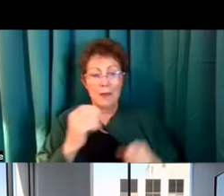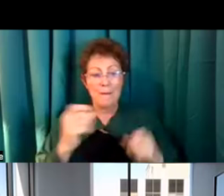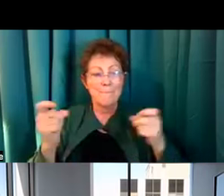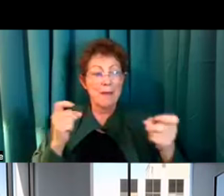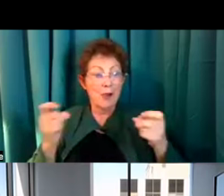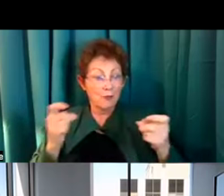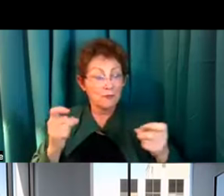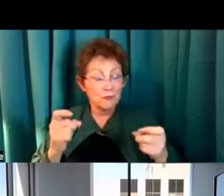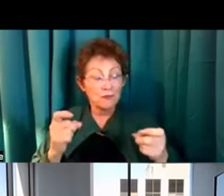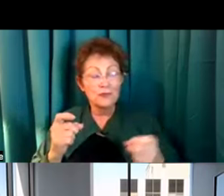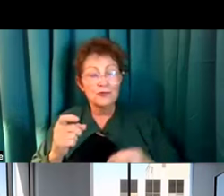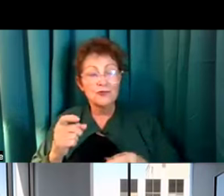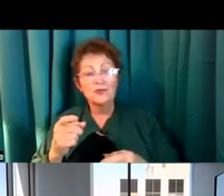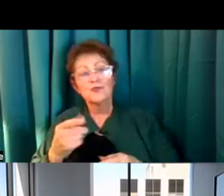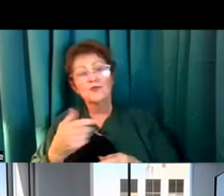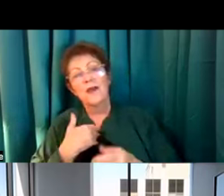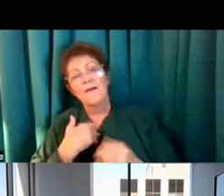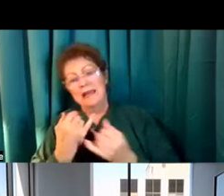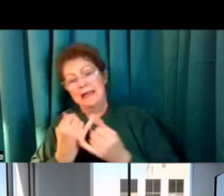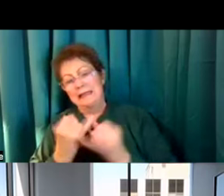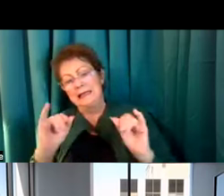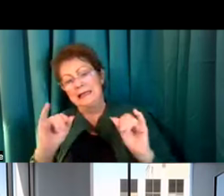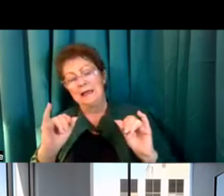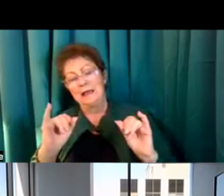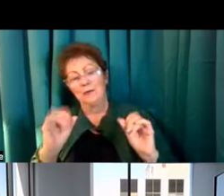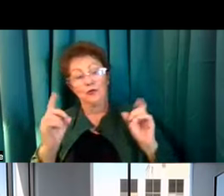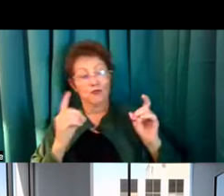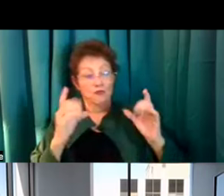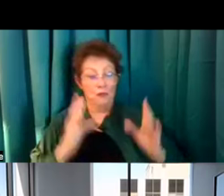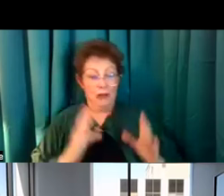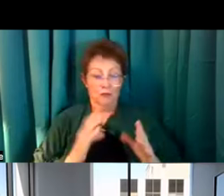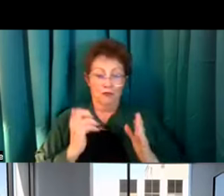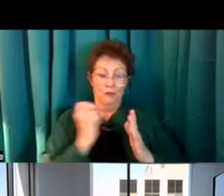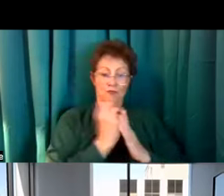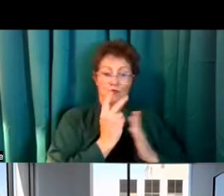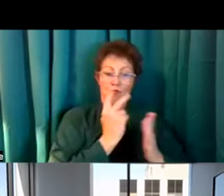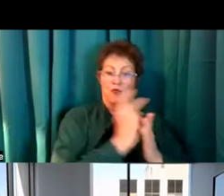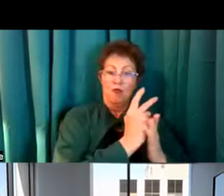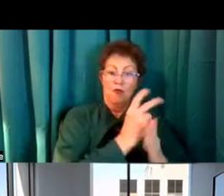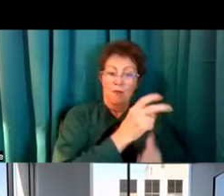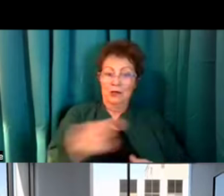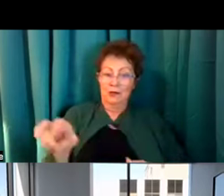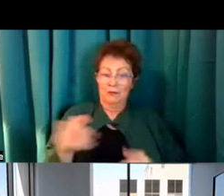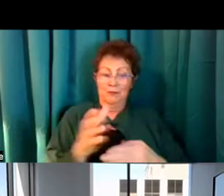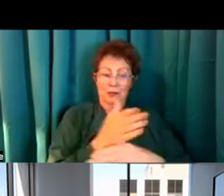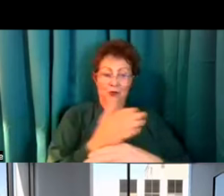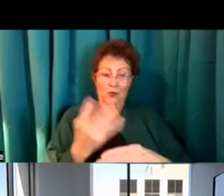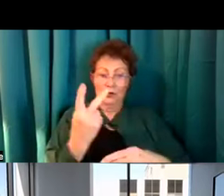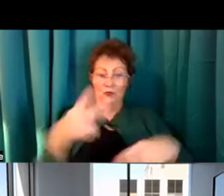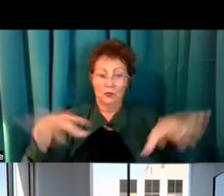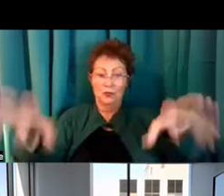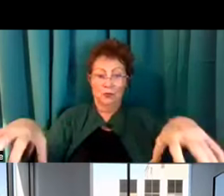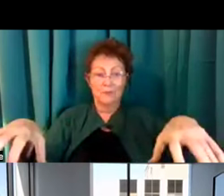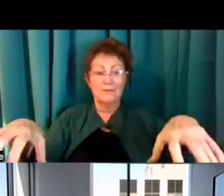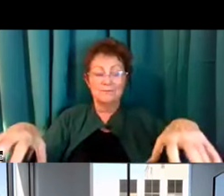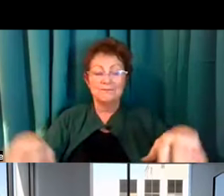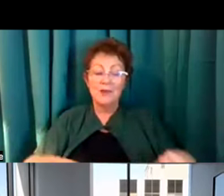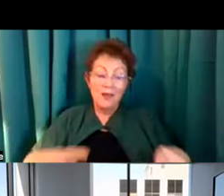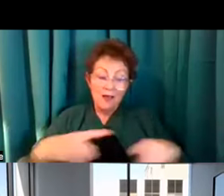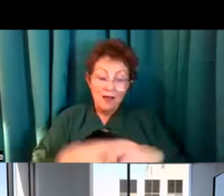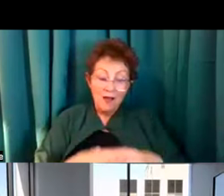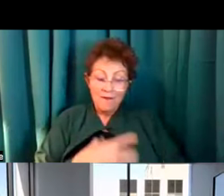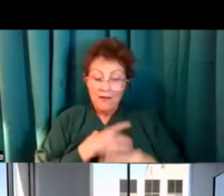having independent directors to approve transactions between the two entities, conflicts of interest